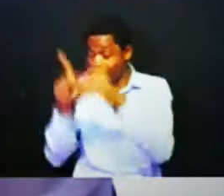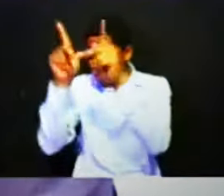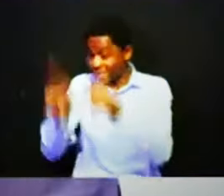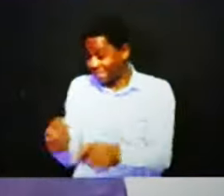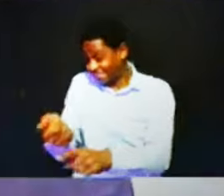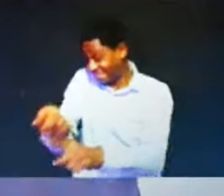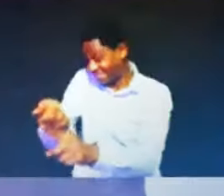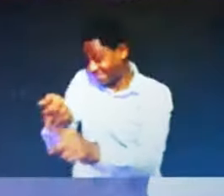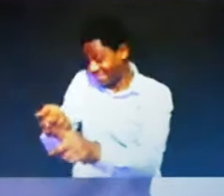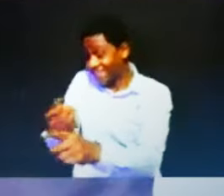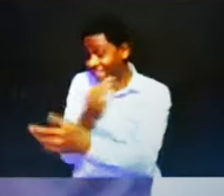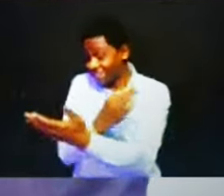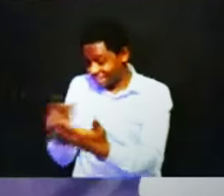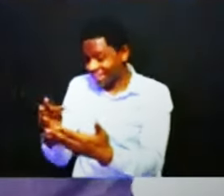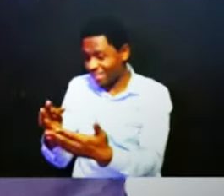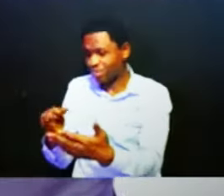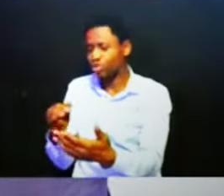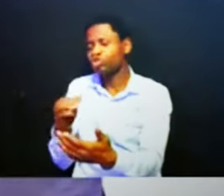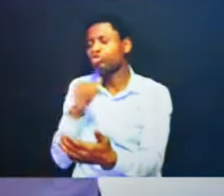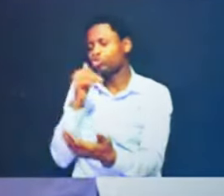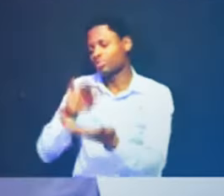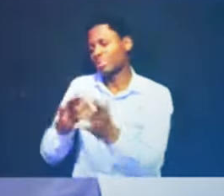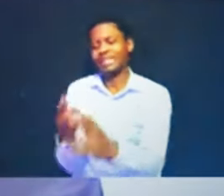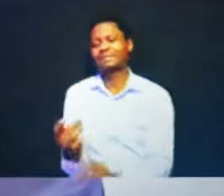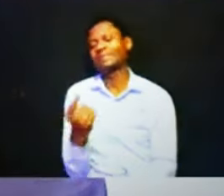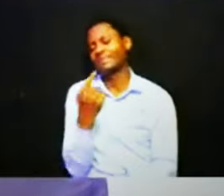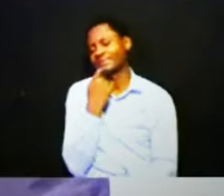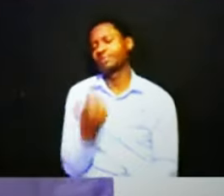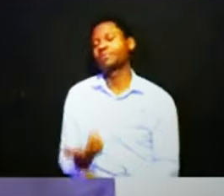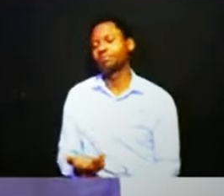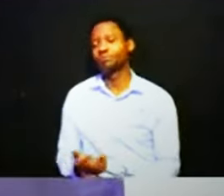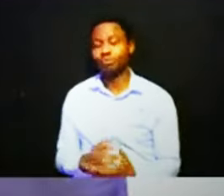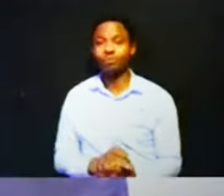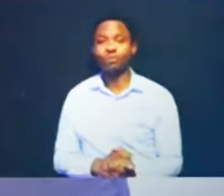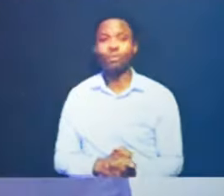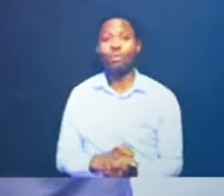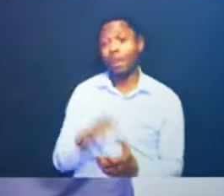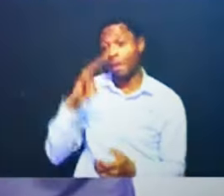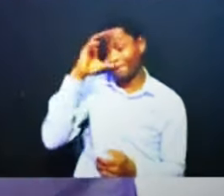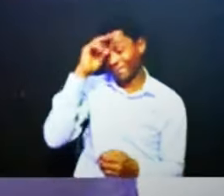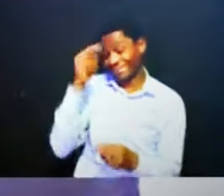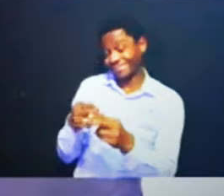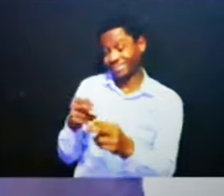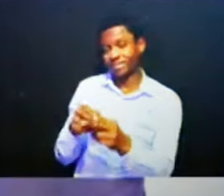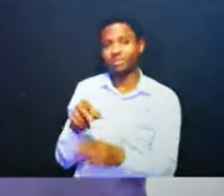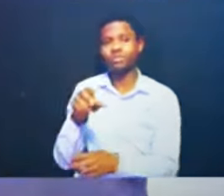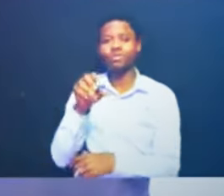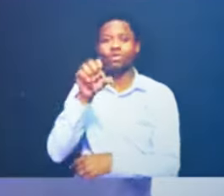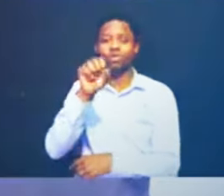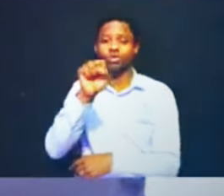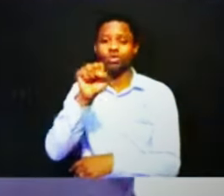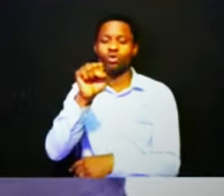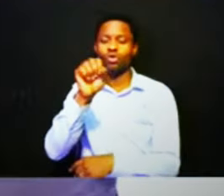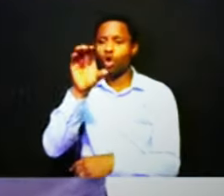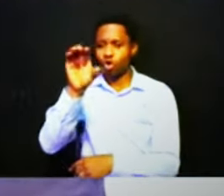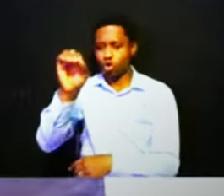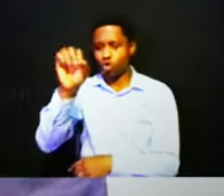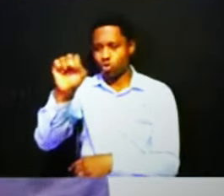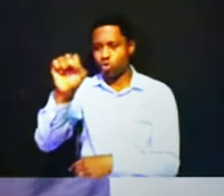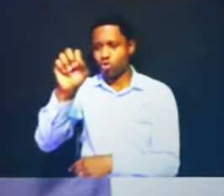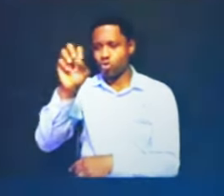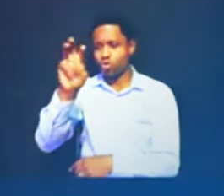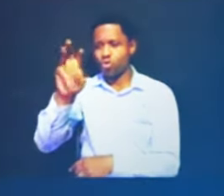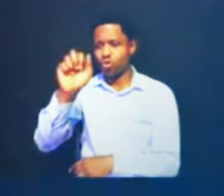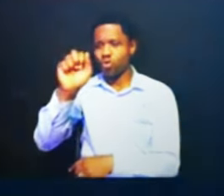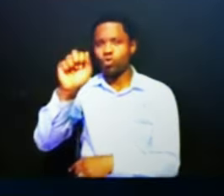my friend Oswald Chambers said this, and I want to quote. Oswald Chambers can say me, na mpese meka. Never